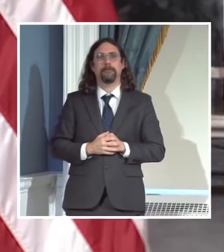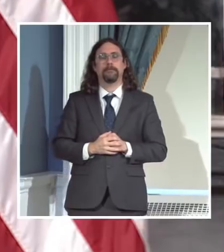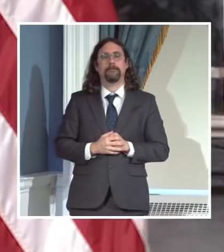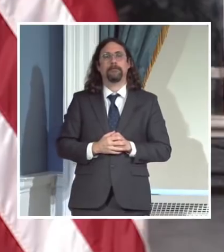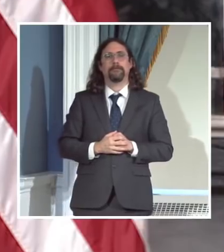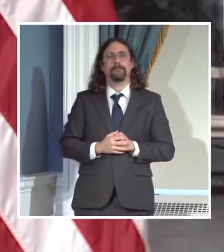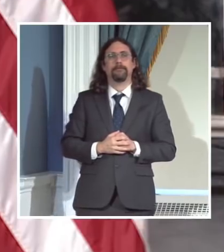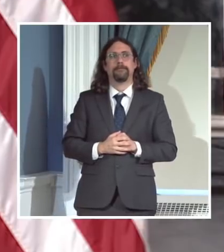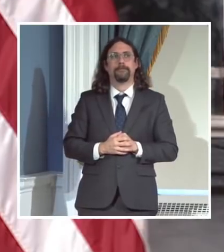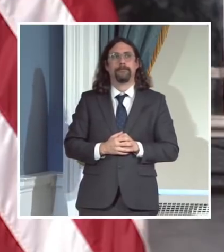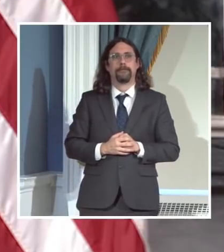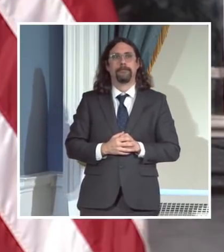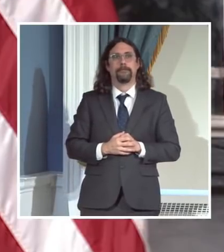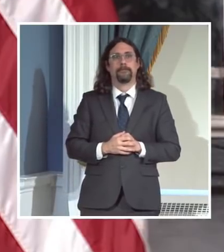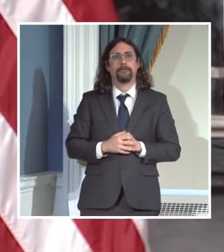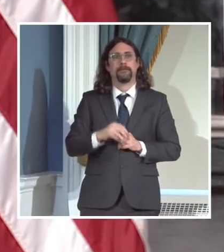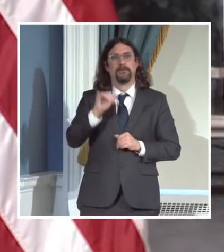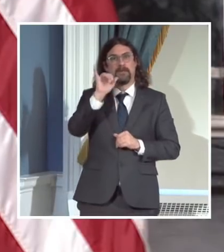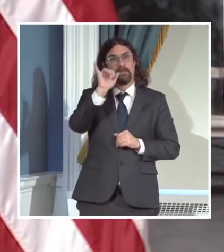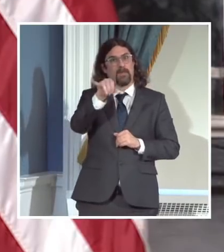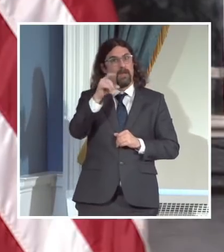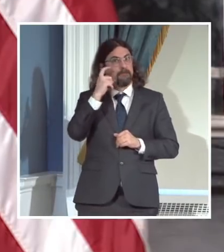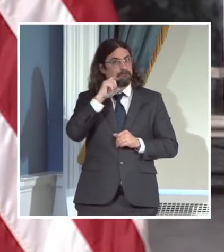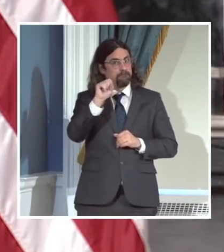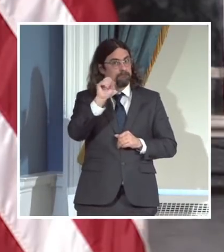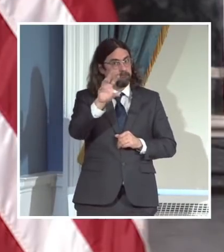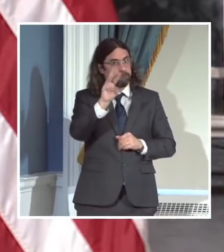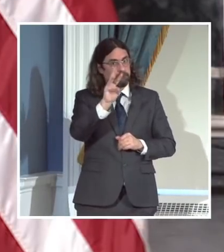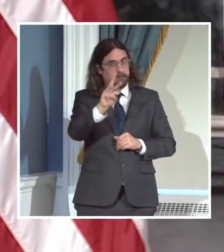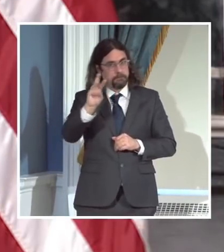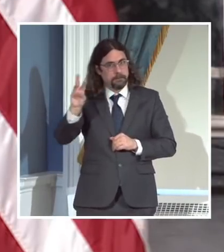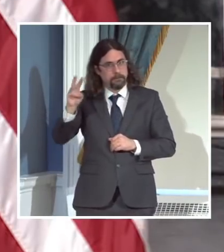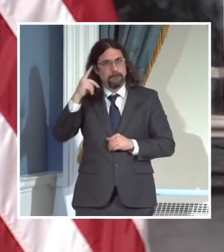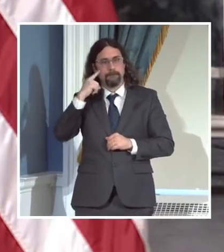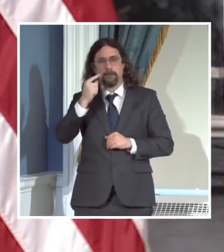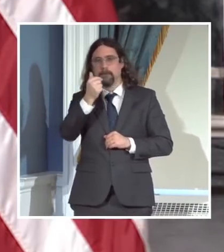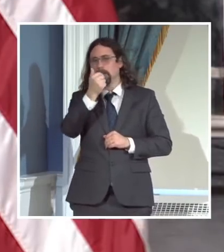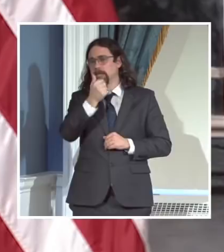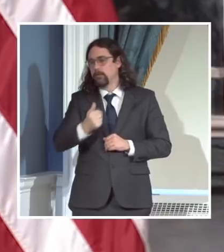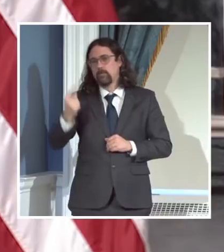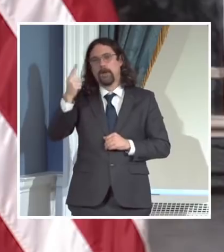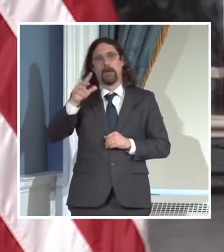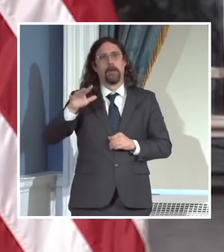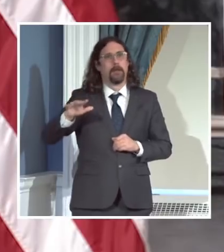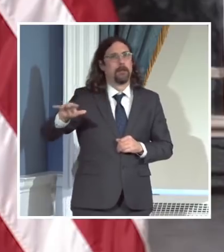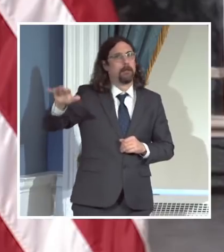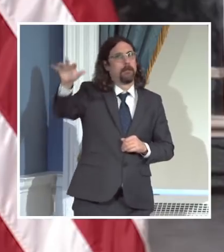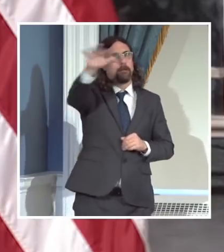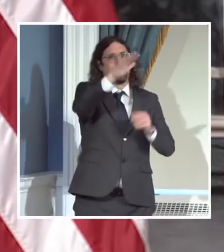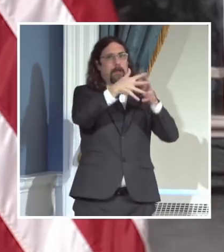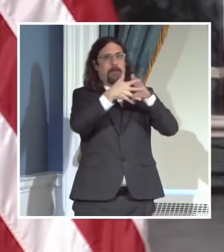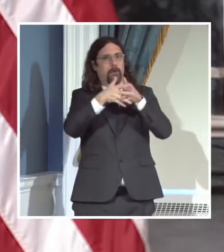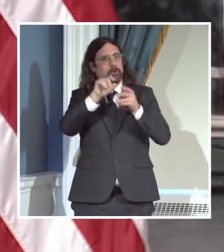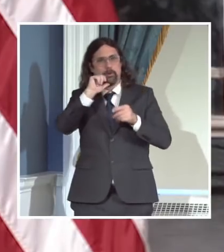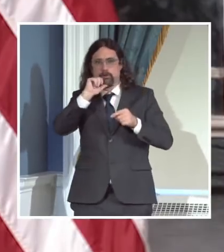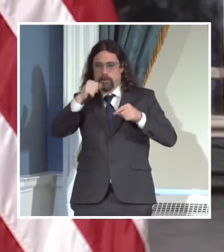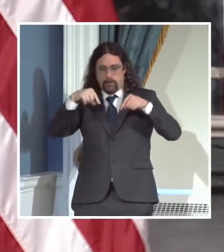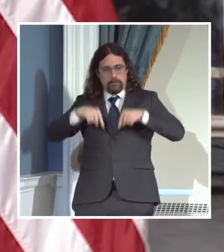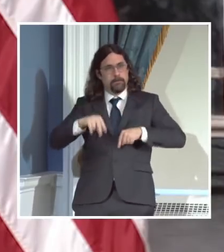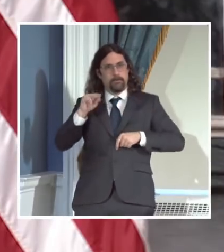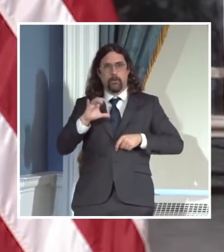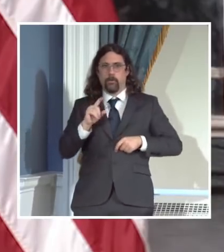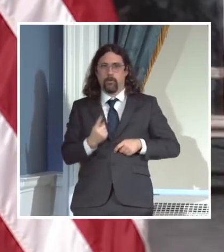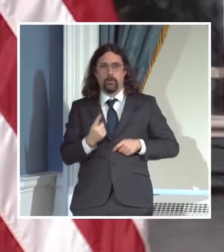City with equipment, with supplies, who wants to volunteer their time, reminding you, anyone can